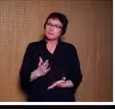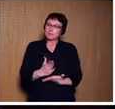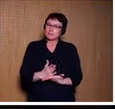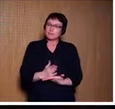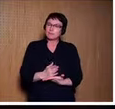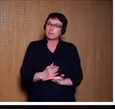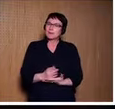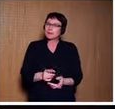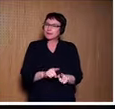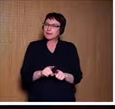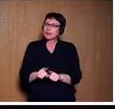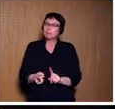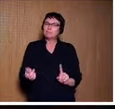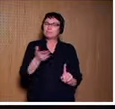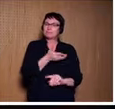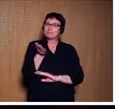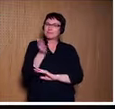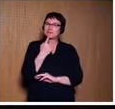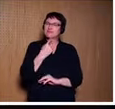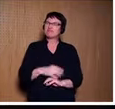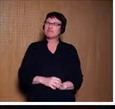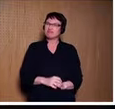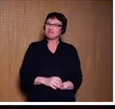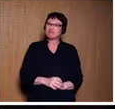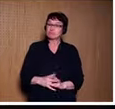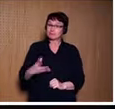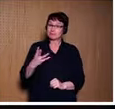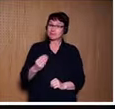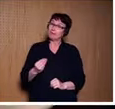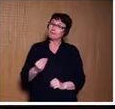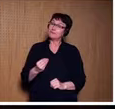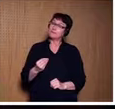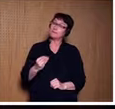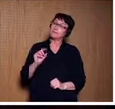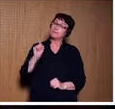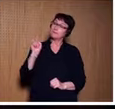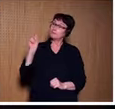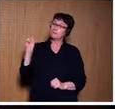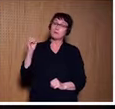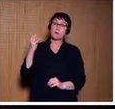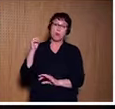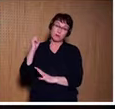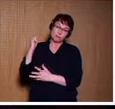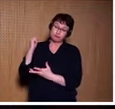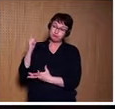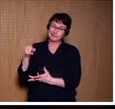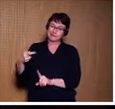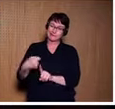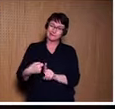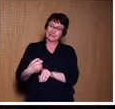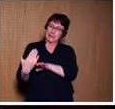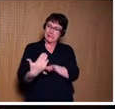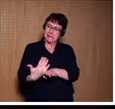well-funded, concerted attack on our rights. And that attack has a number of things in common. So